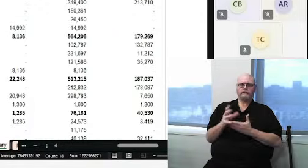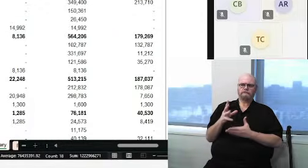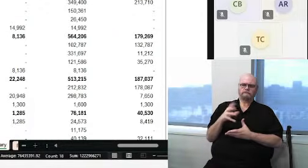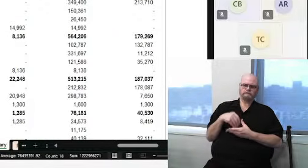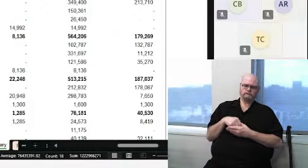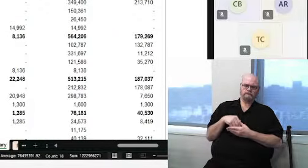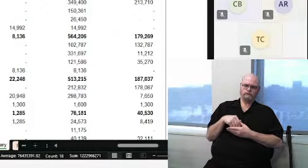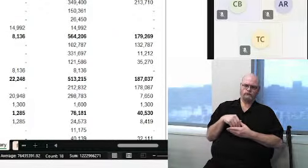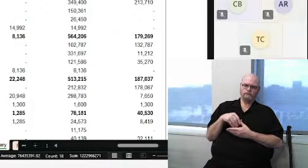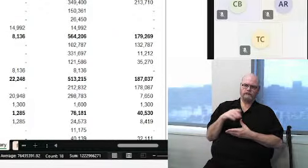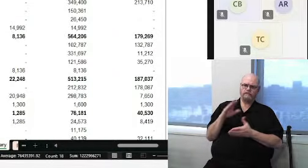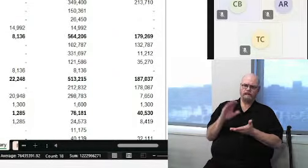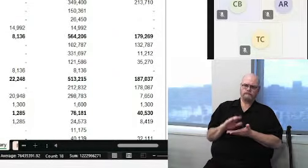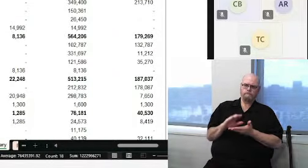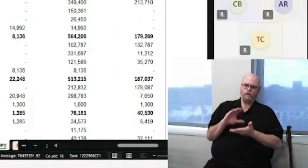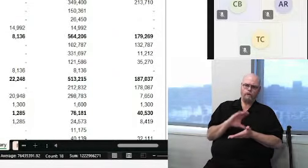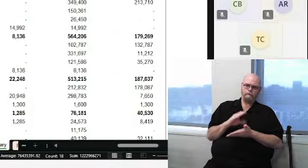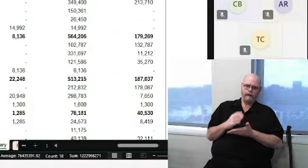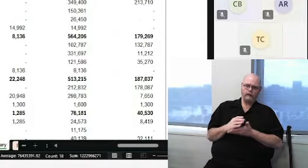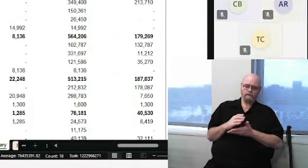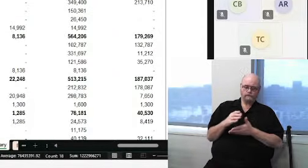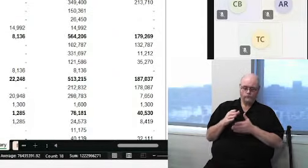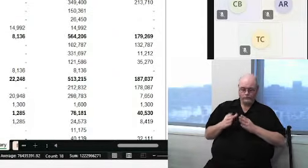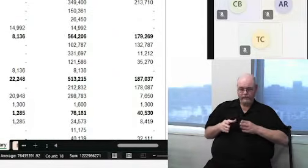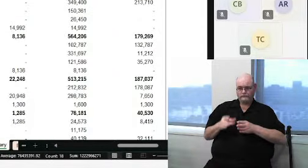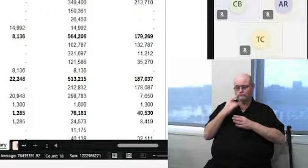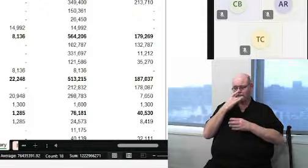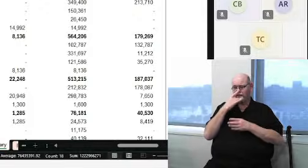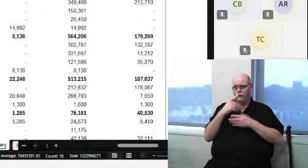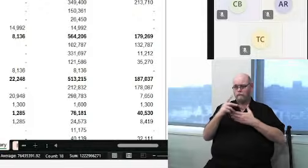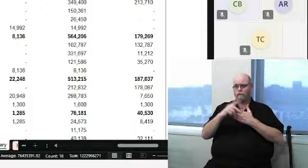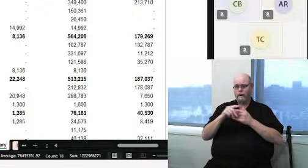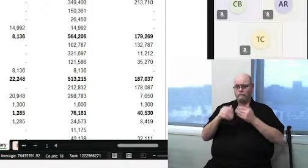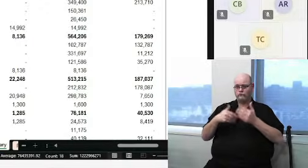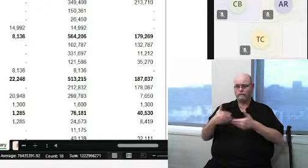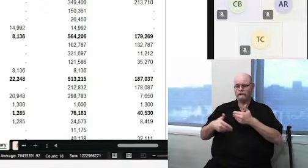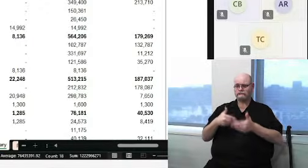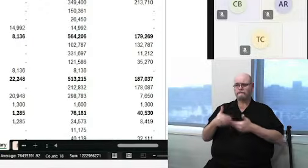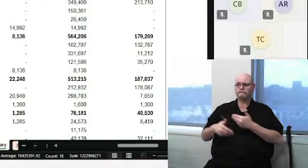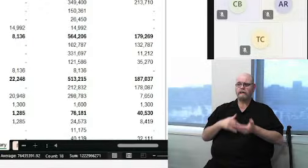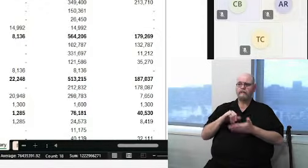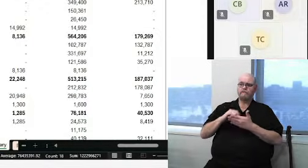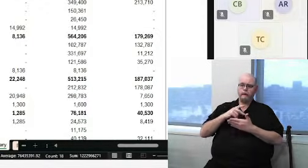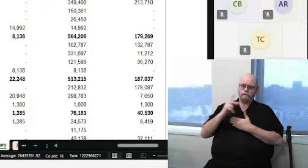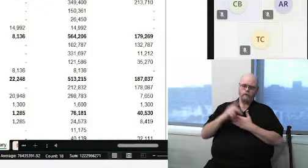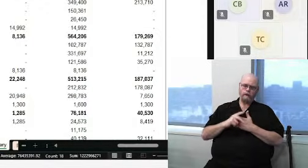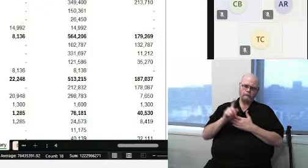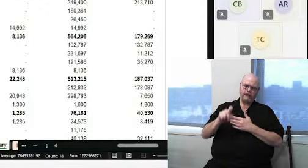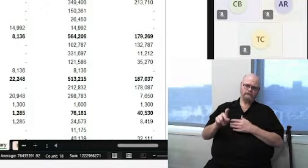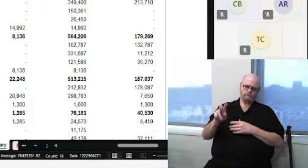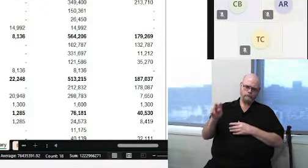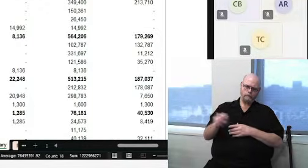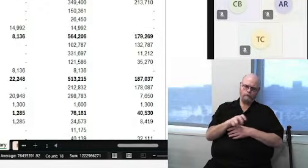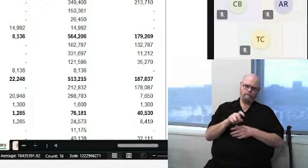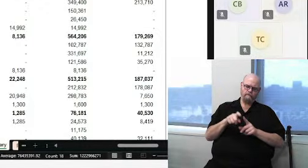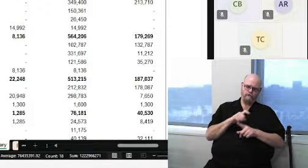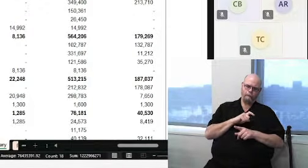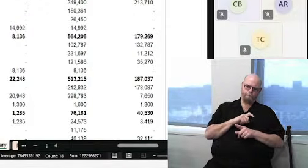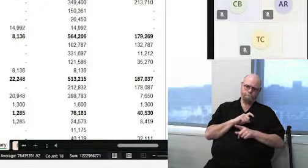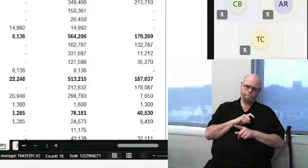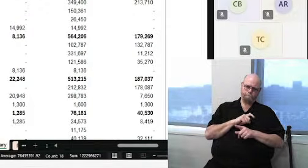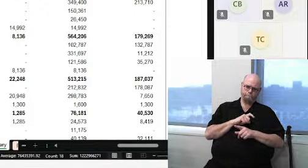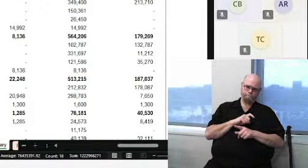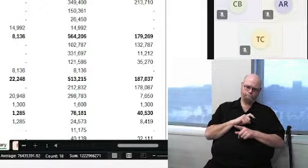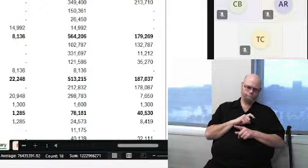right there right now and why a smaller amount. As the streetlight program progresses, the program has to move